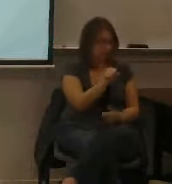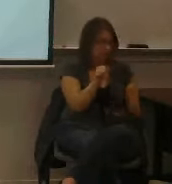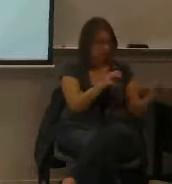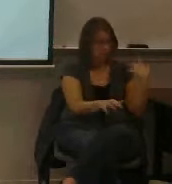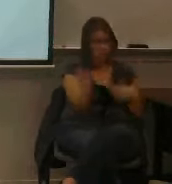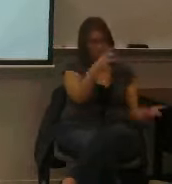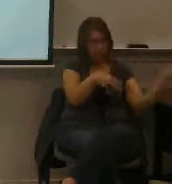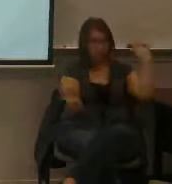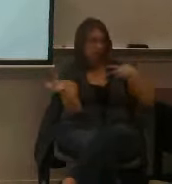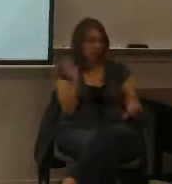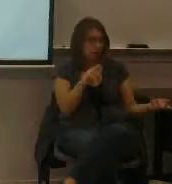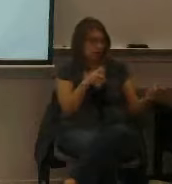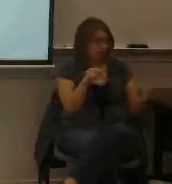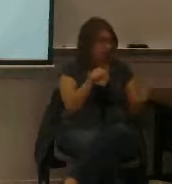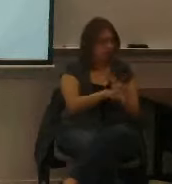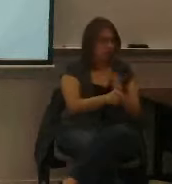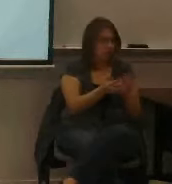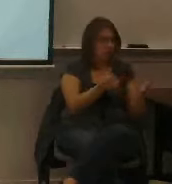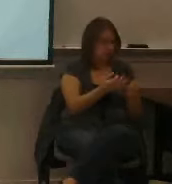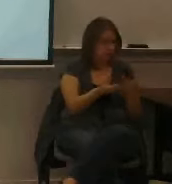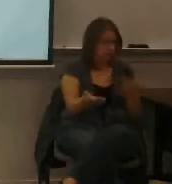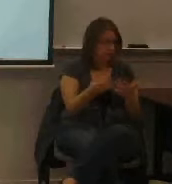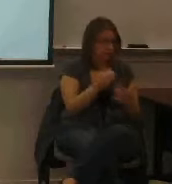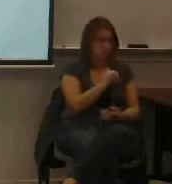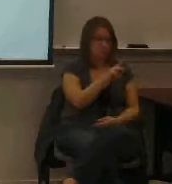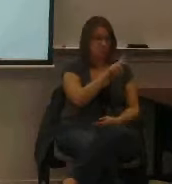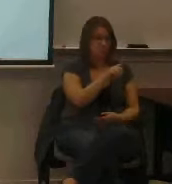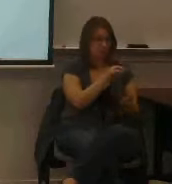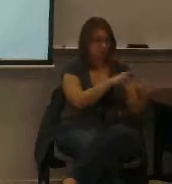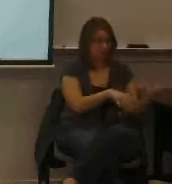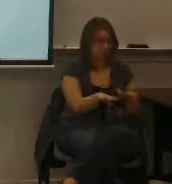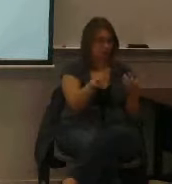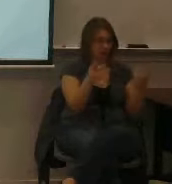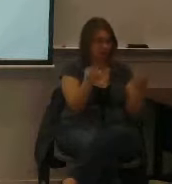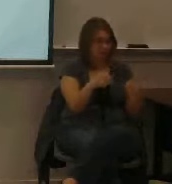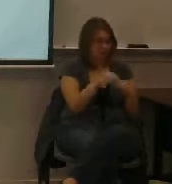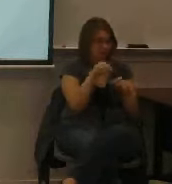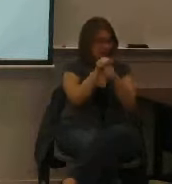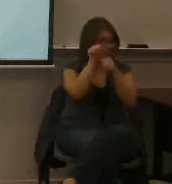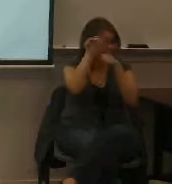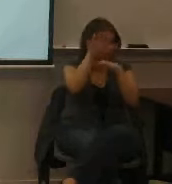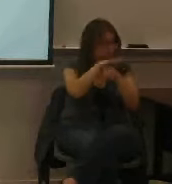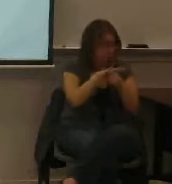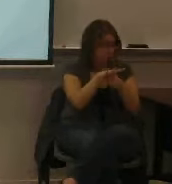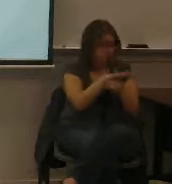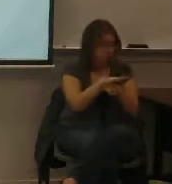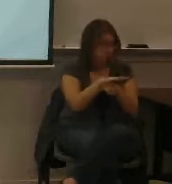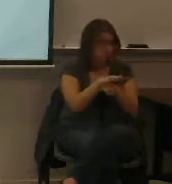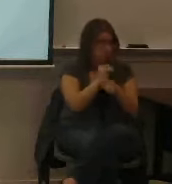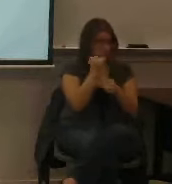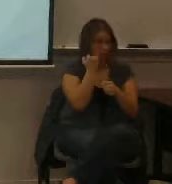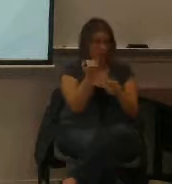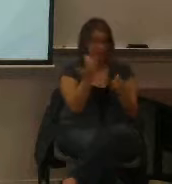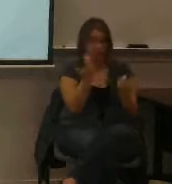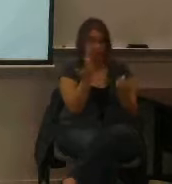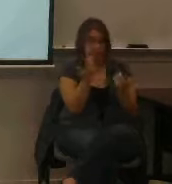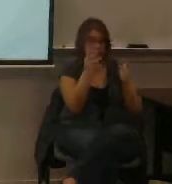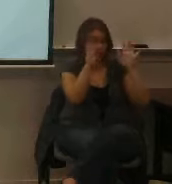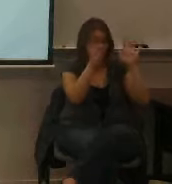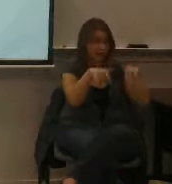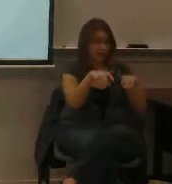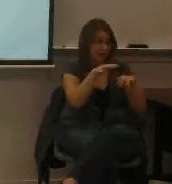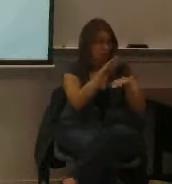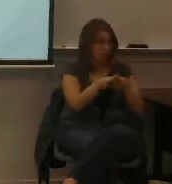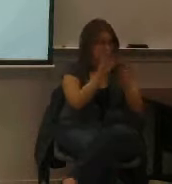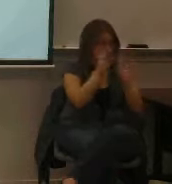around, or some of these debris flow and mud flows that happen in mountainous areas under extreme, say, a rain on snow event,